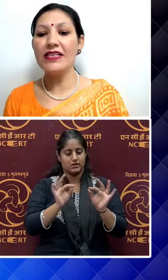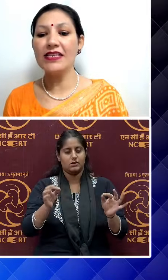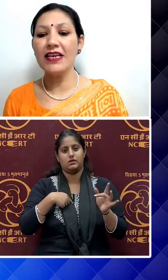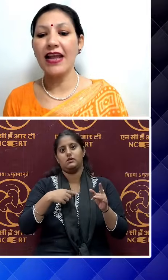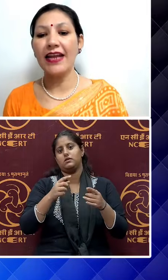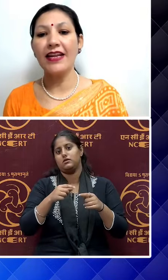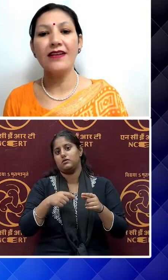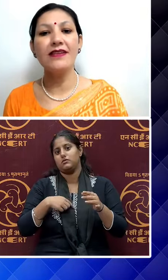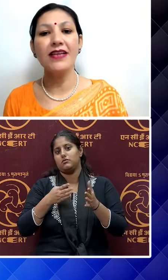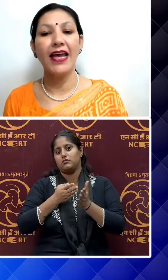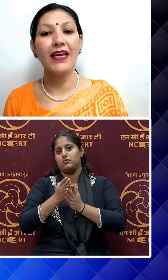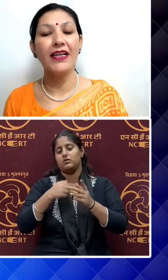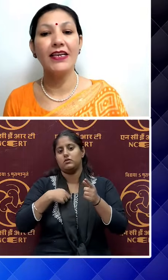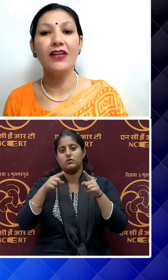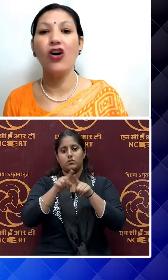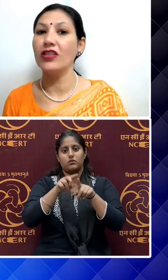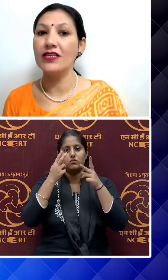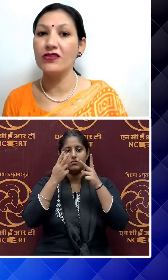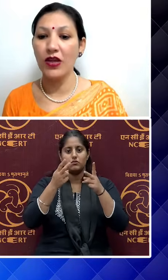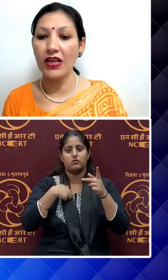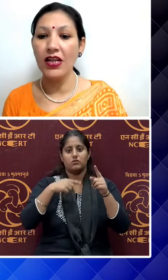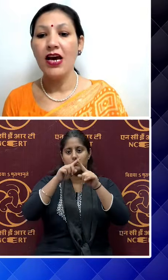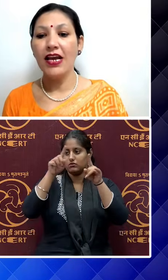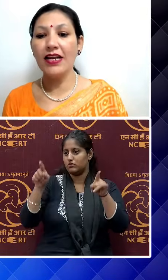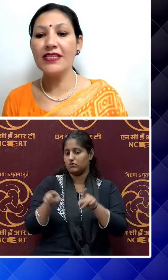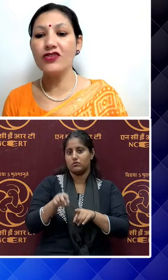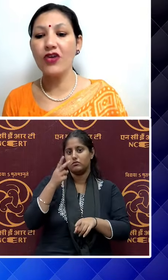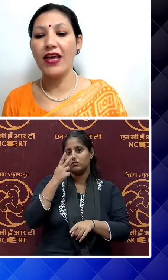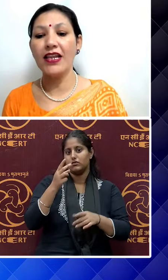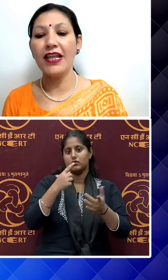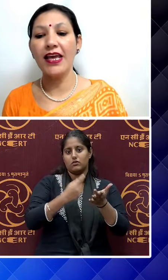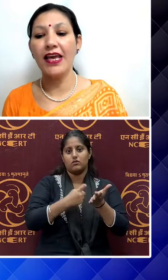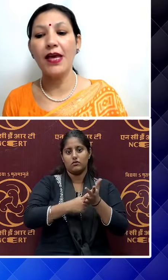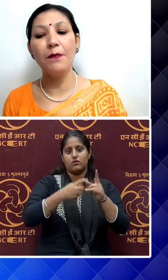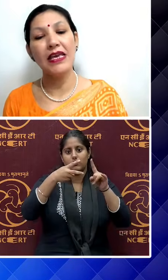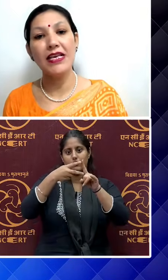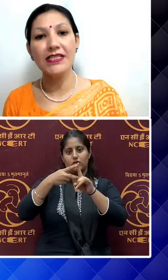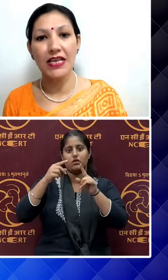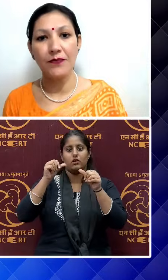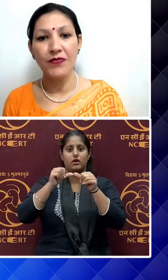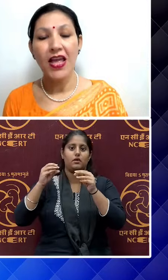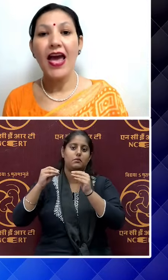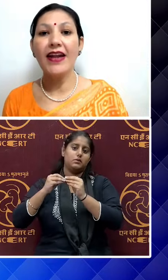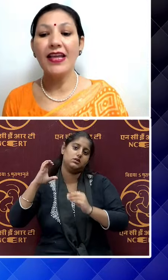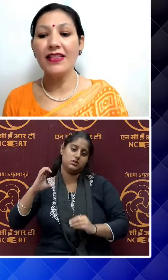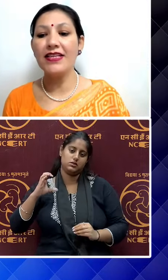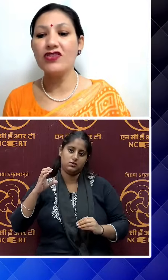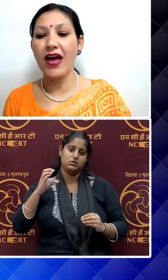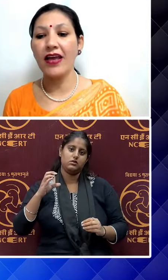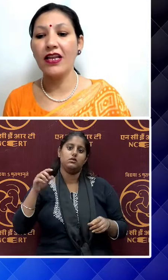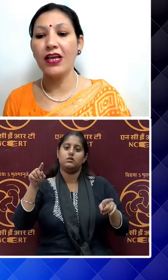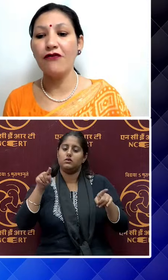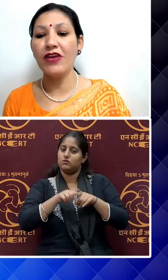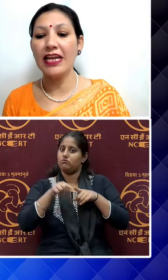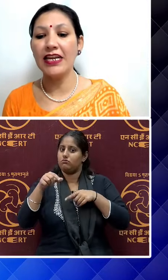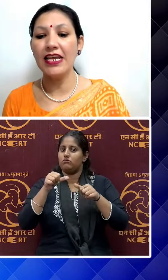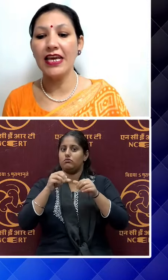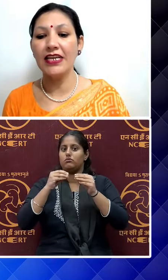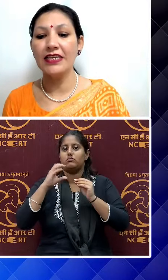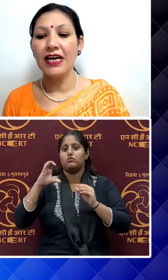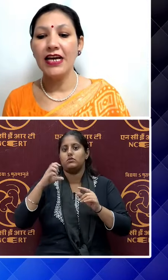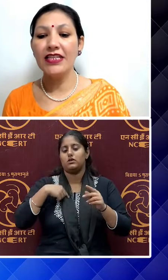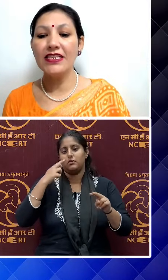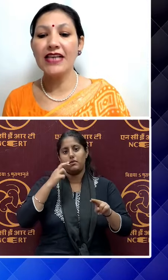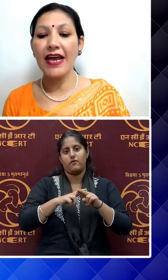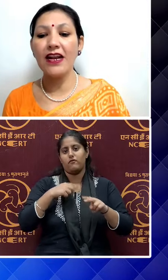You can see a right angle triangle here on the screen. It is triangle ABC. And in this triangle, if we